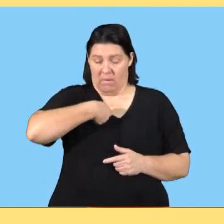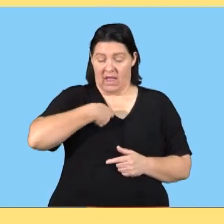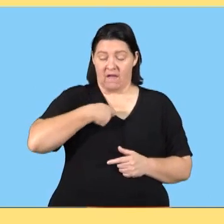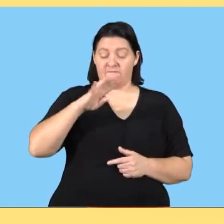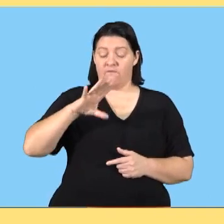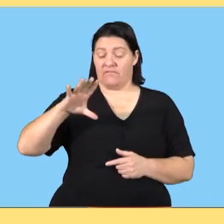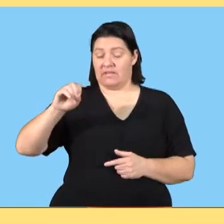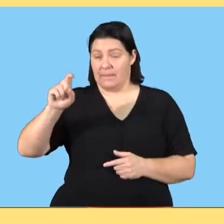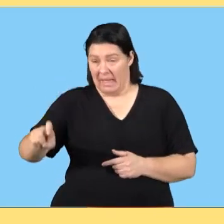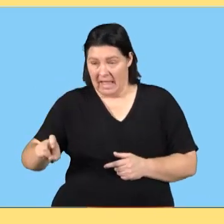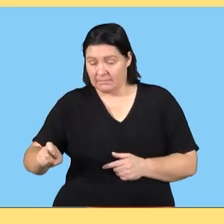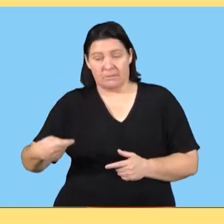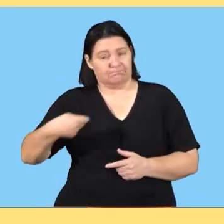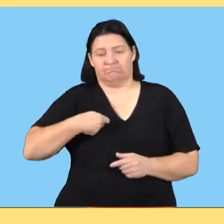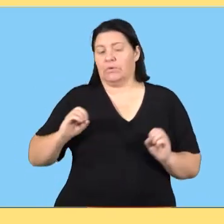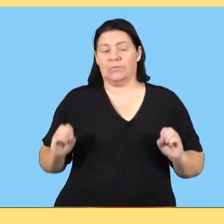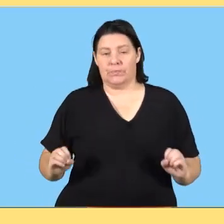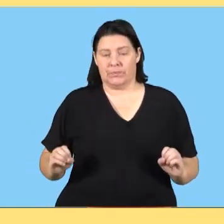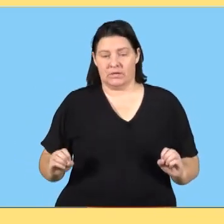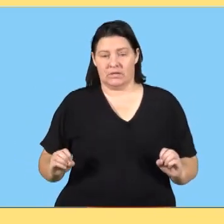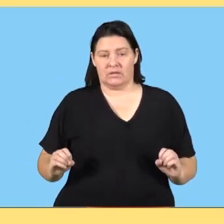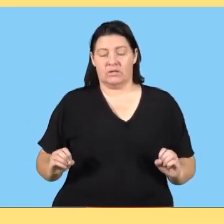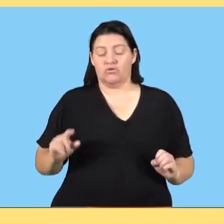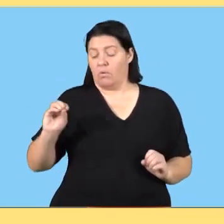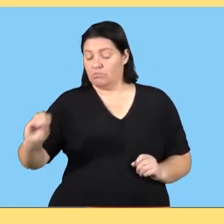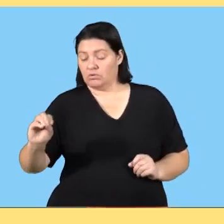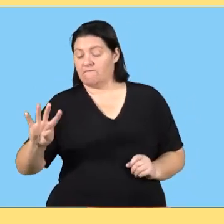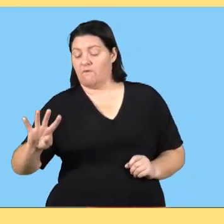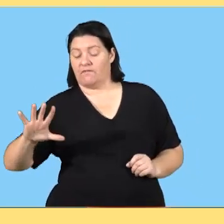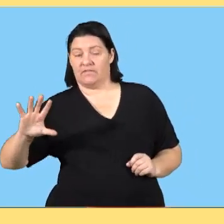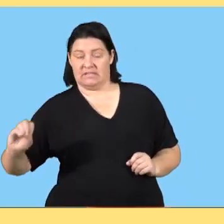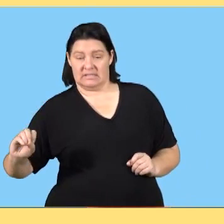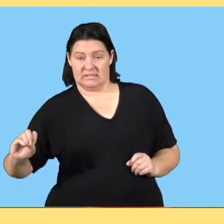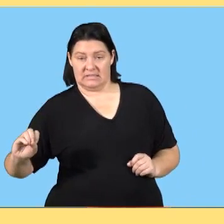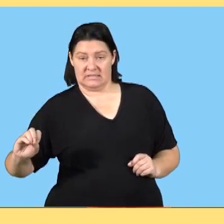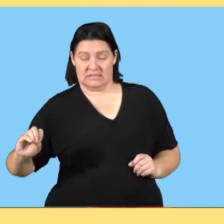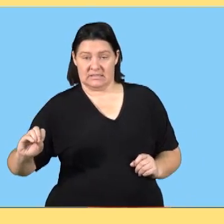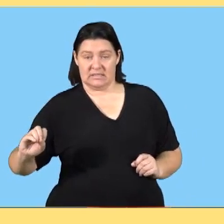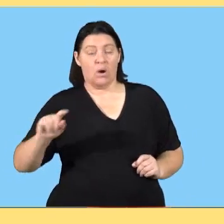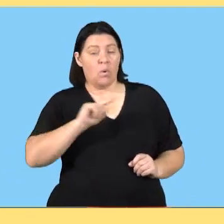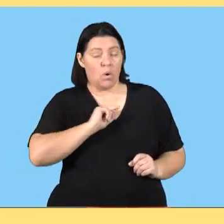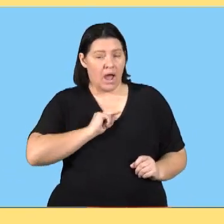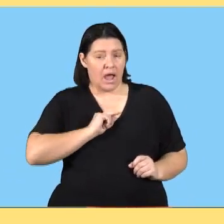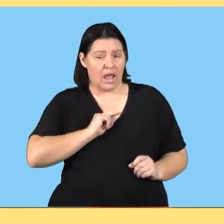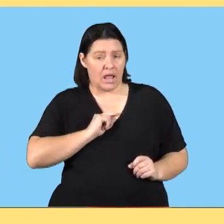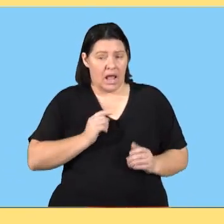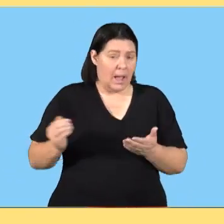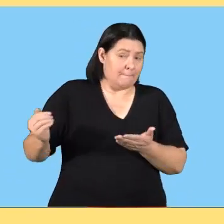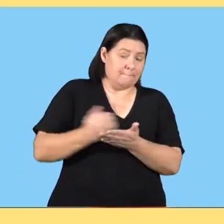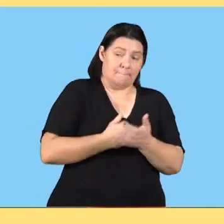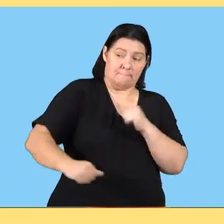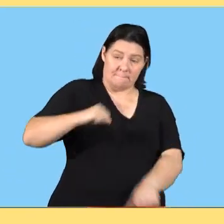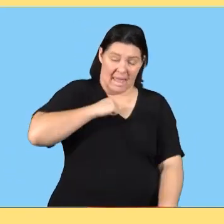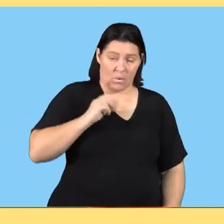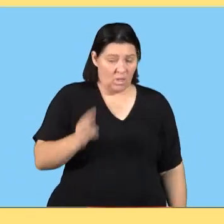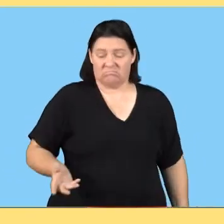was owing us 450, and I'm recording now on the credit side 450 because this amount is not going to